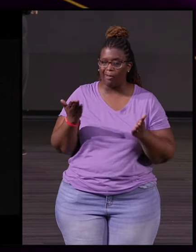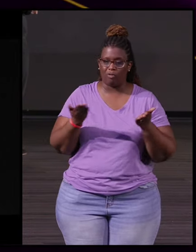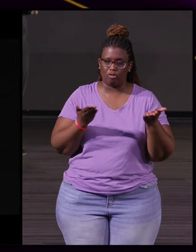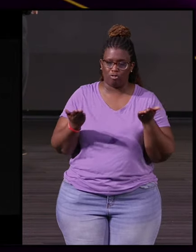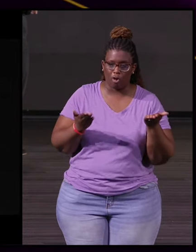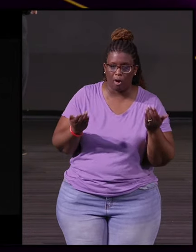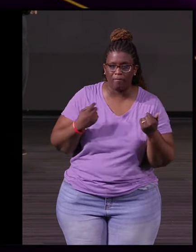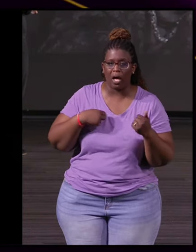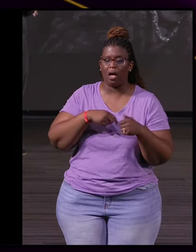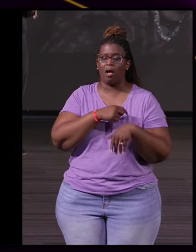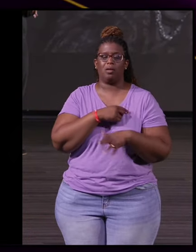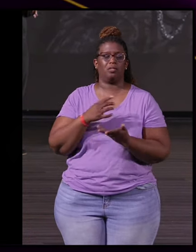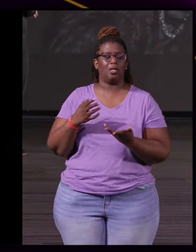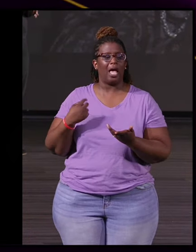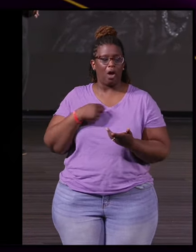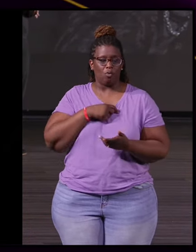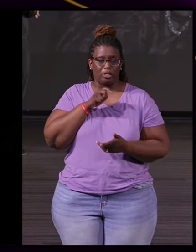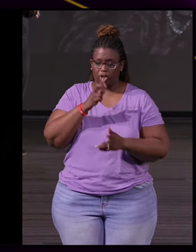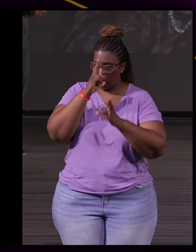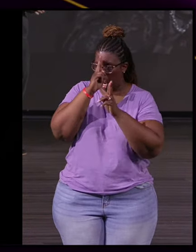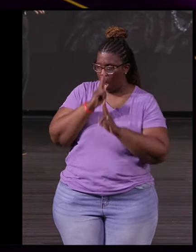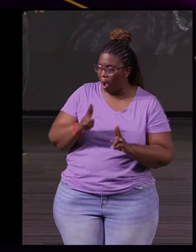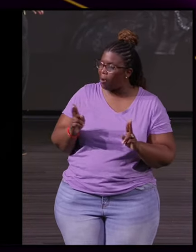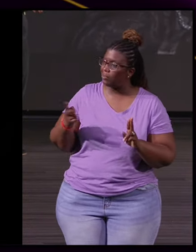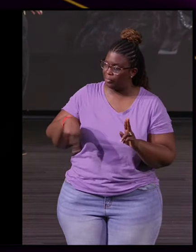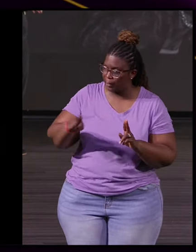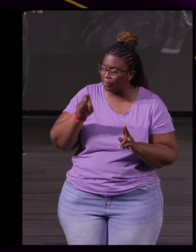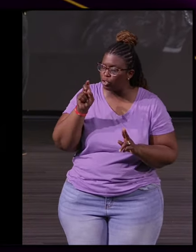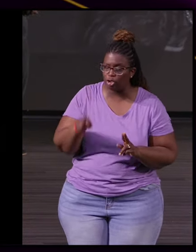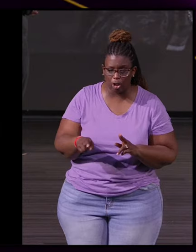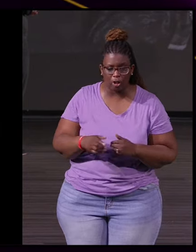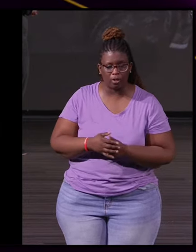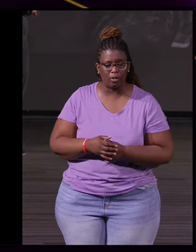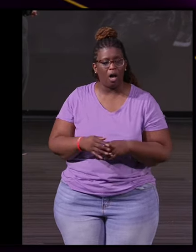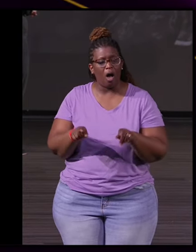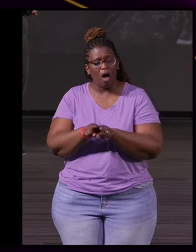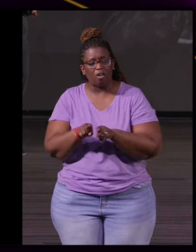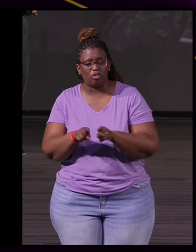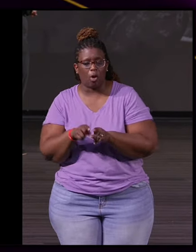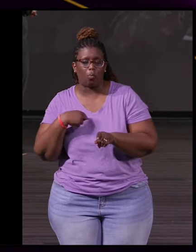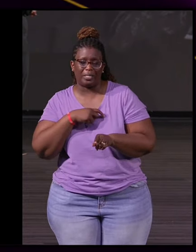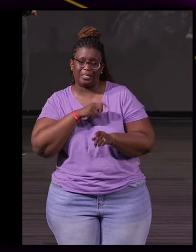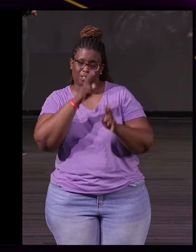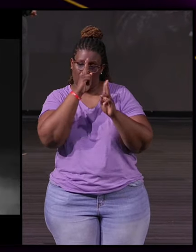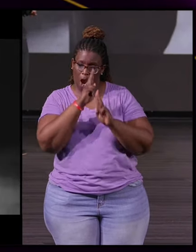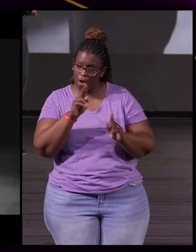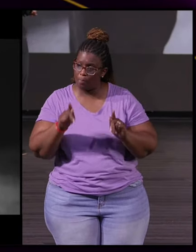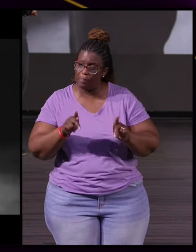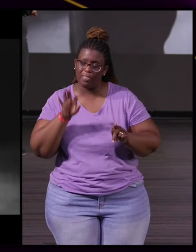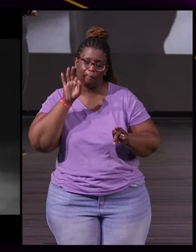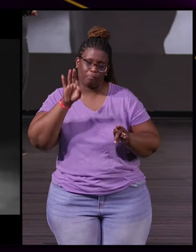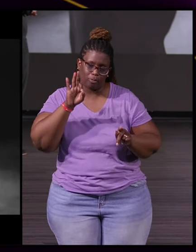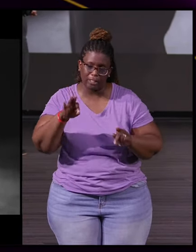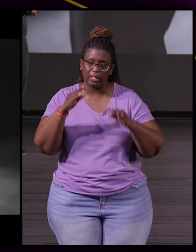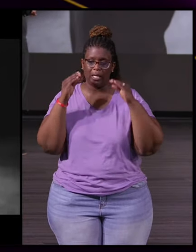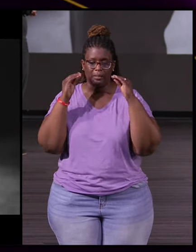rule over us. And we need to especially honor those that preach and teach the Word of God. I'm asking all of you